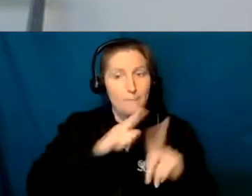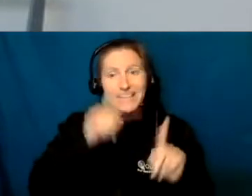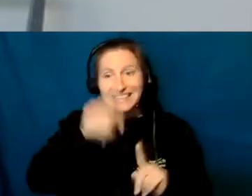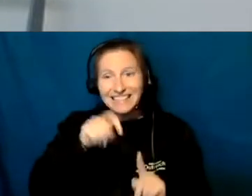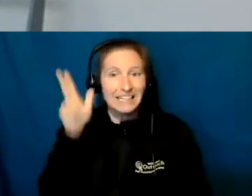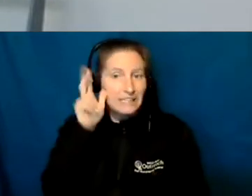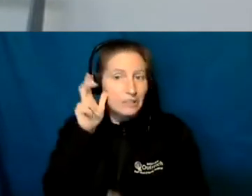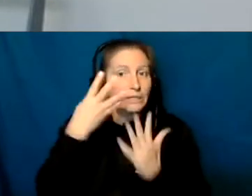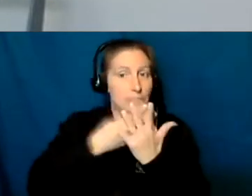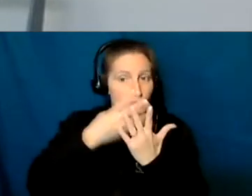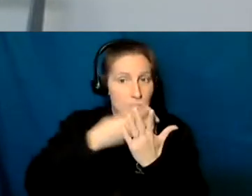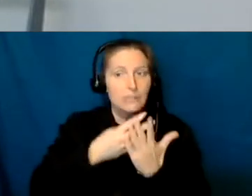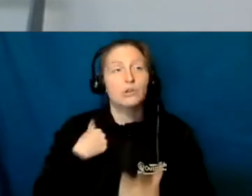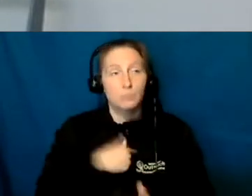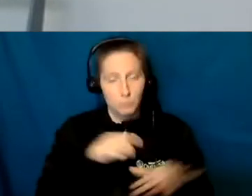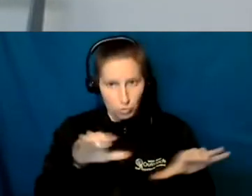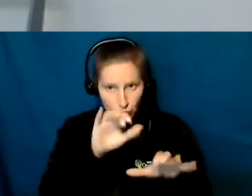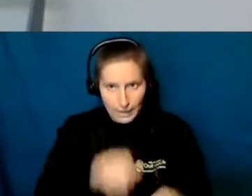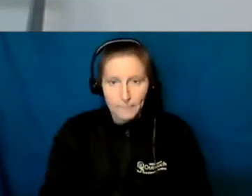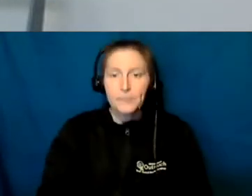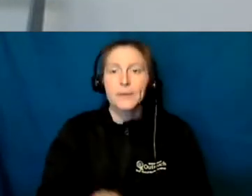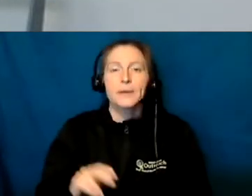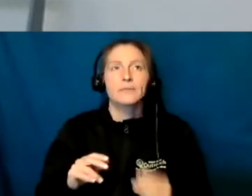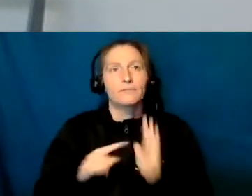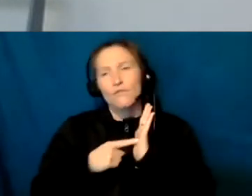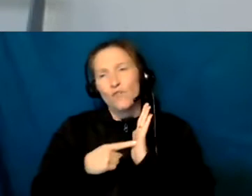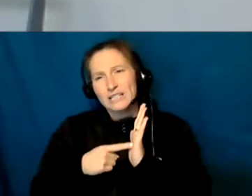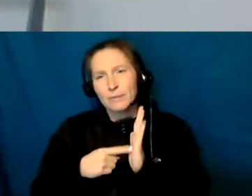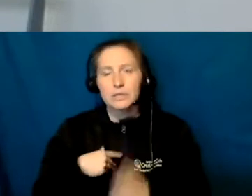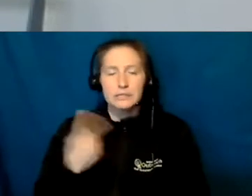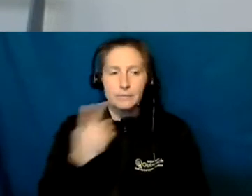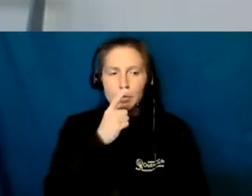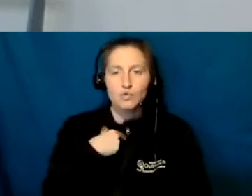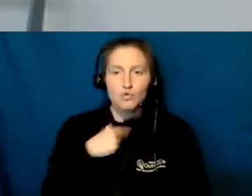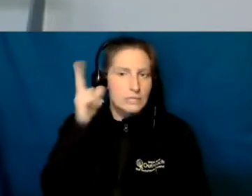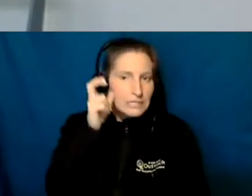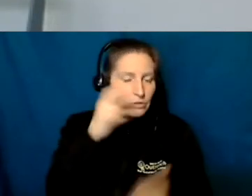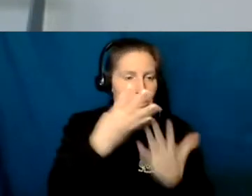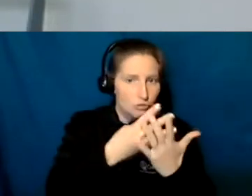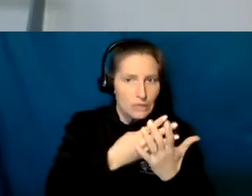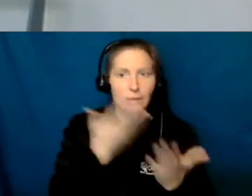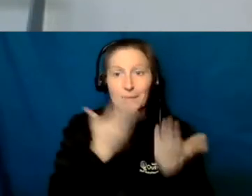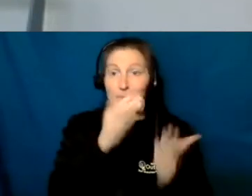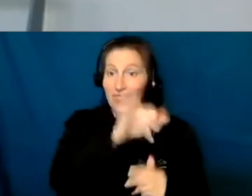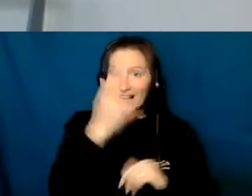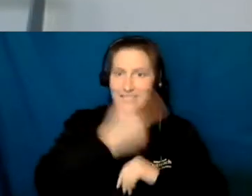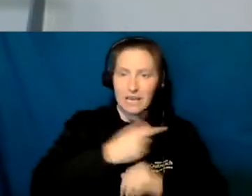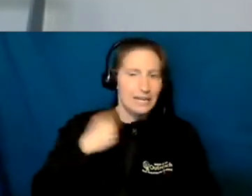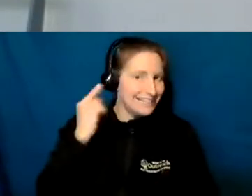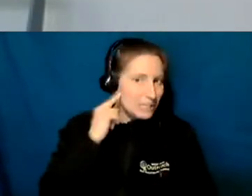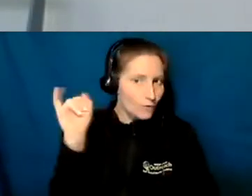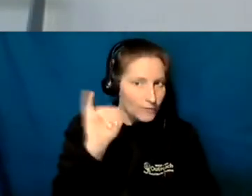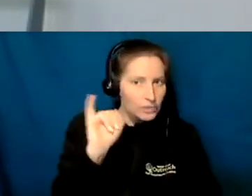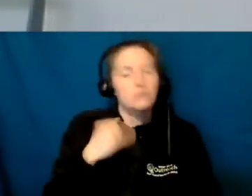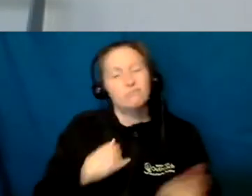a student who had their hearing screened and they had an ear infection that day, and then they come in and we do a